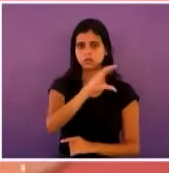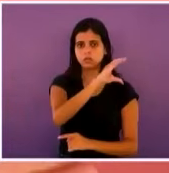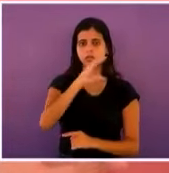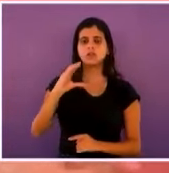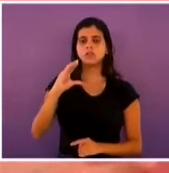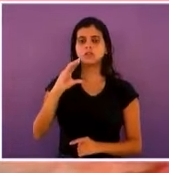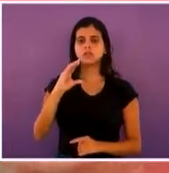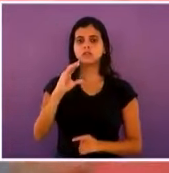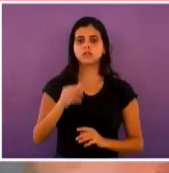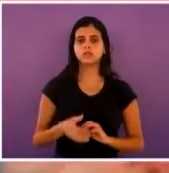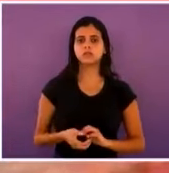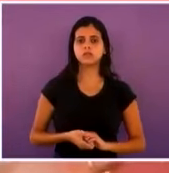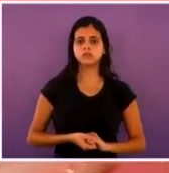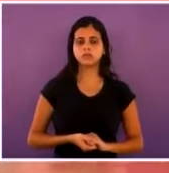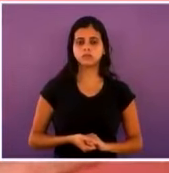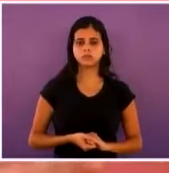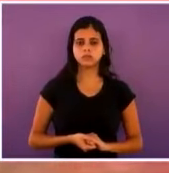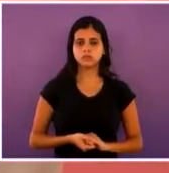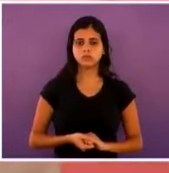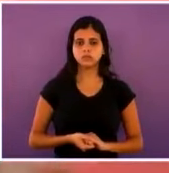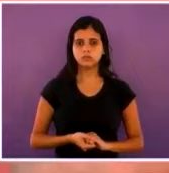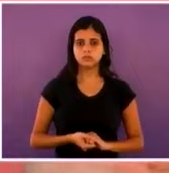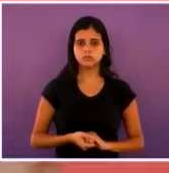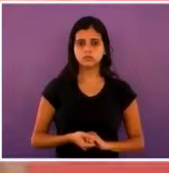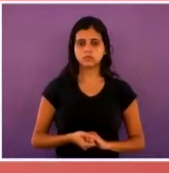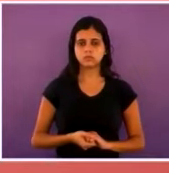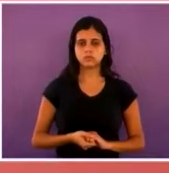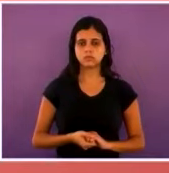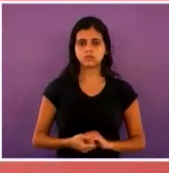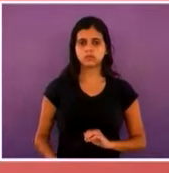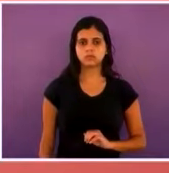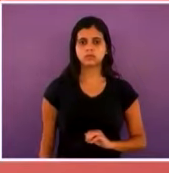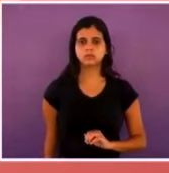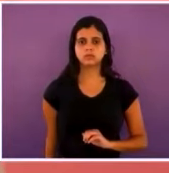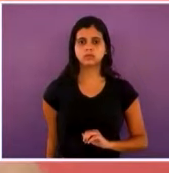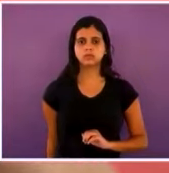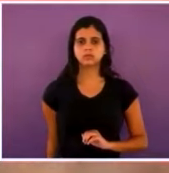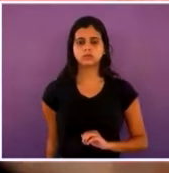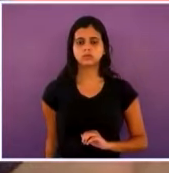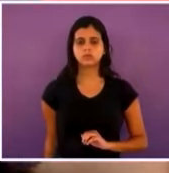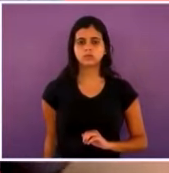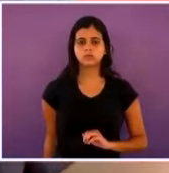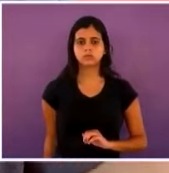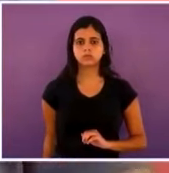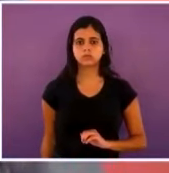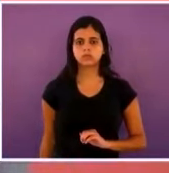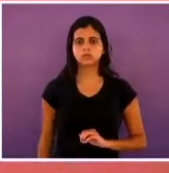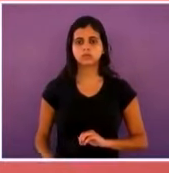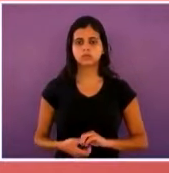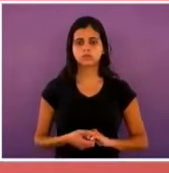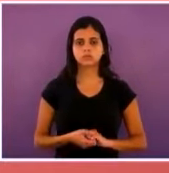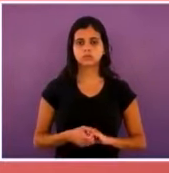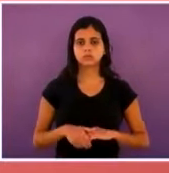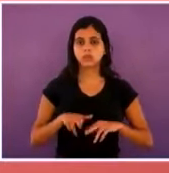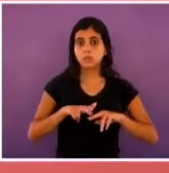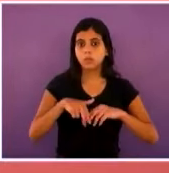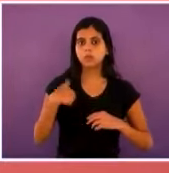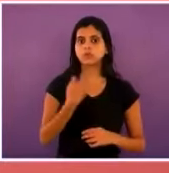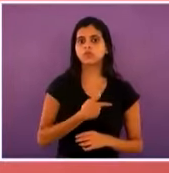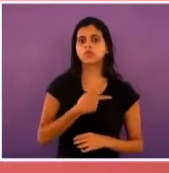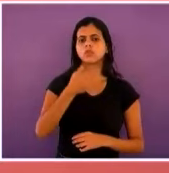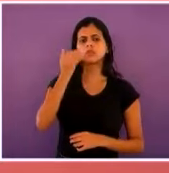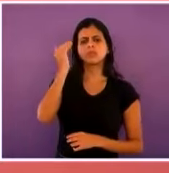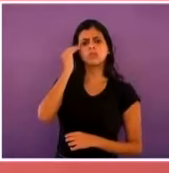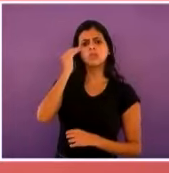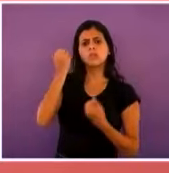be aware of the fact that biblical unity is very, very different. Por isso nós precisamos ser